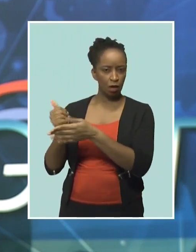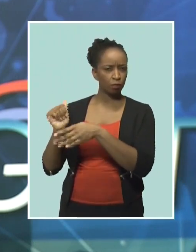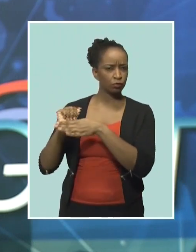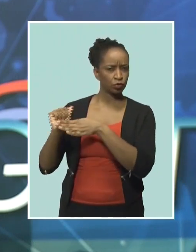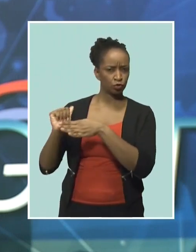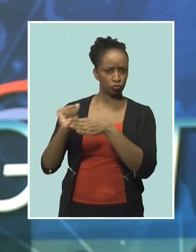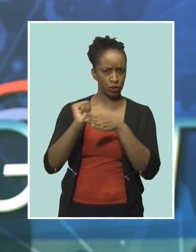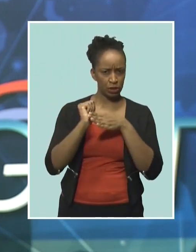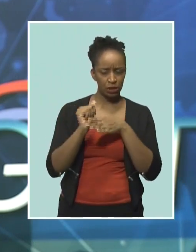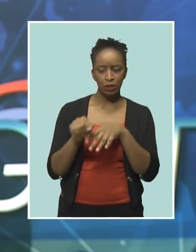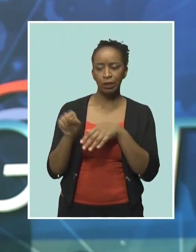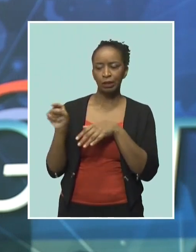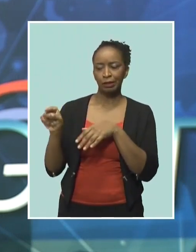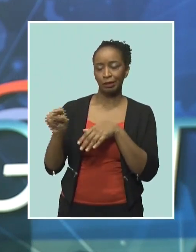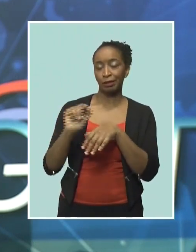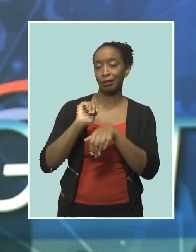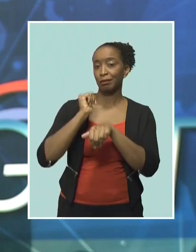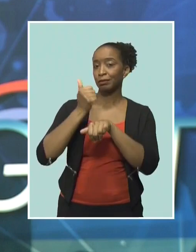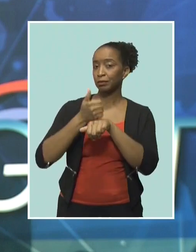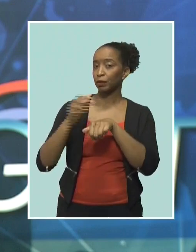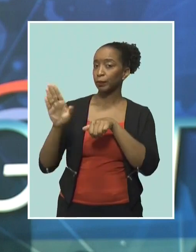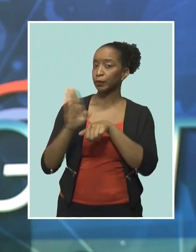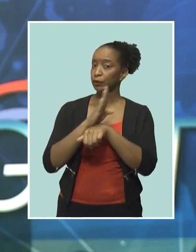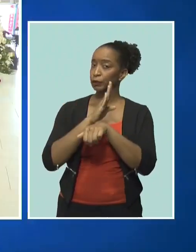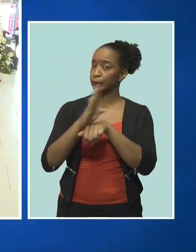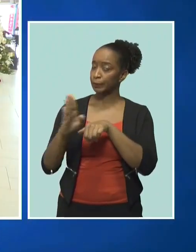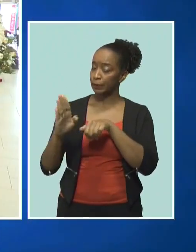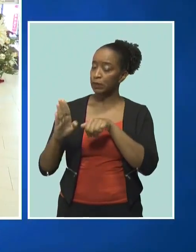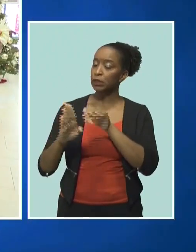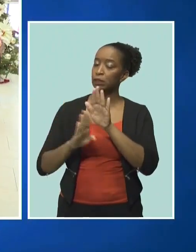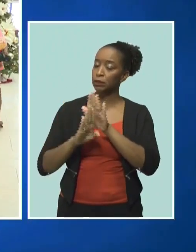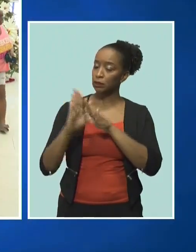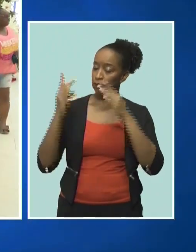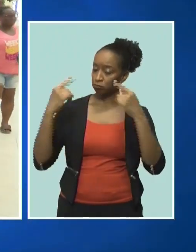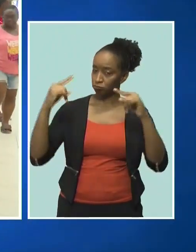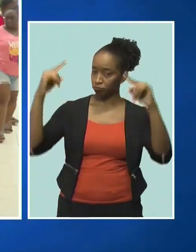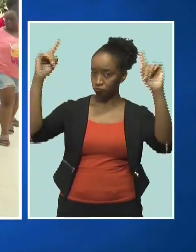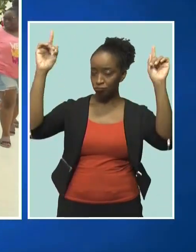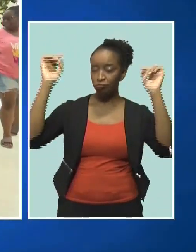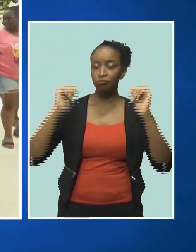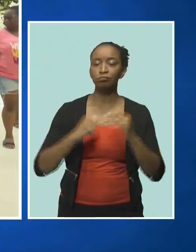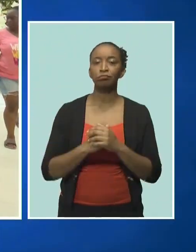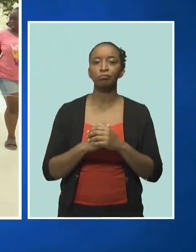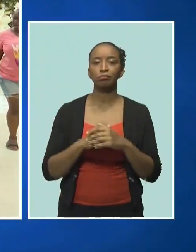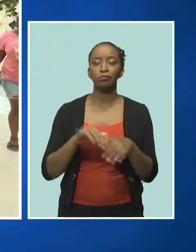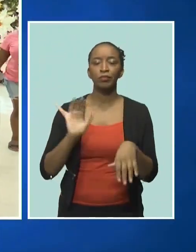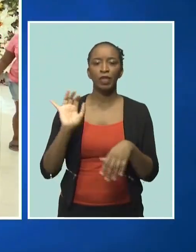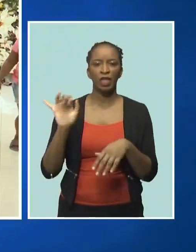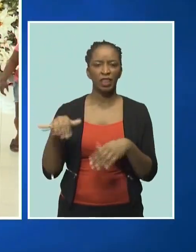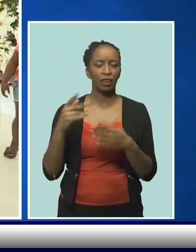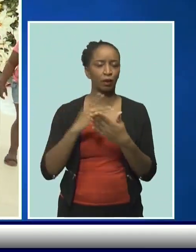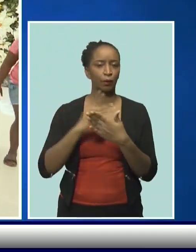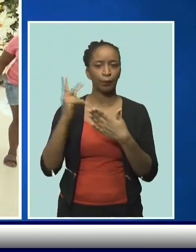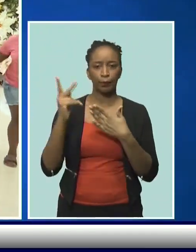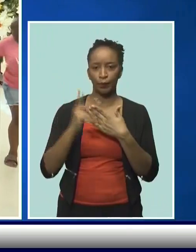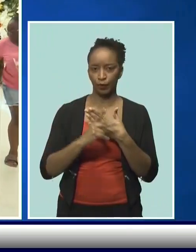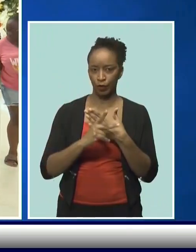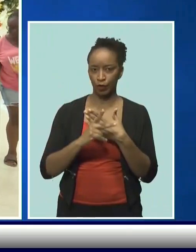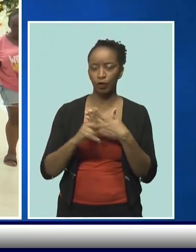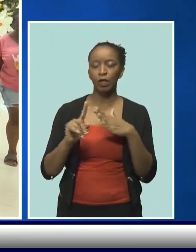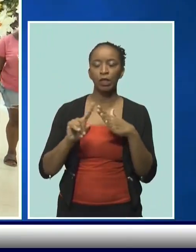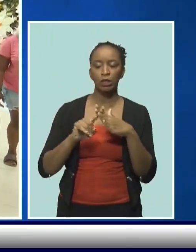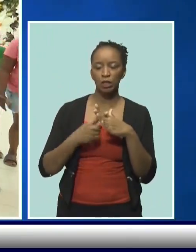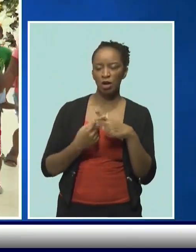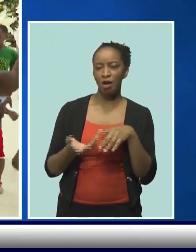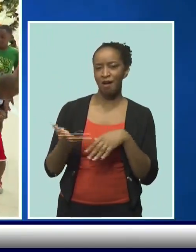to establish successful businesses. The Mr. Executive Challenge has grown from 5 to 11